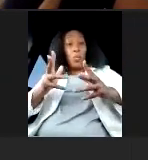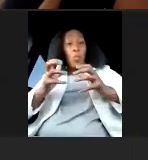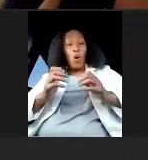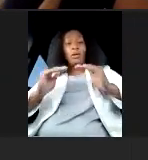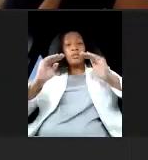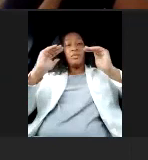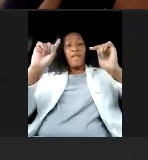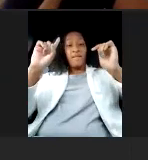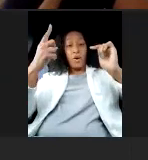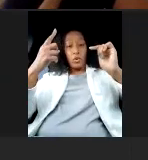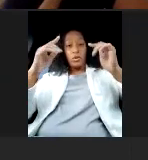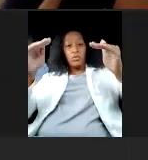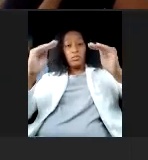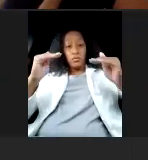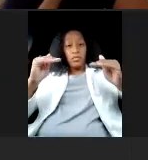liters first,